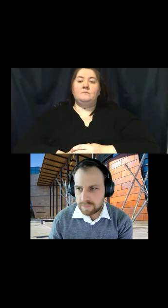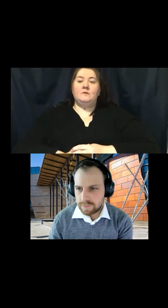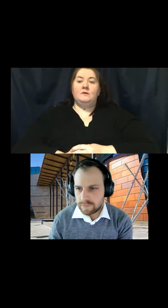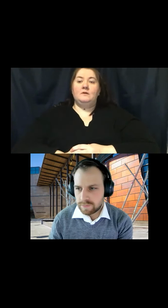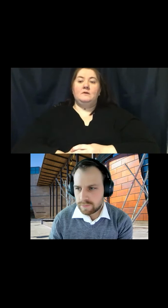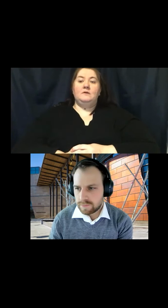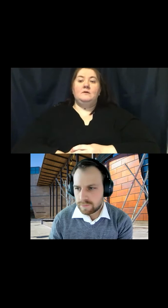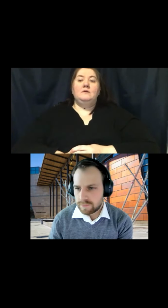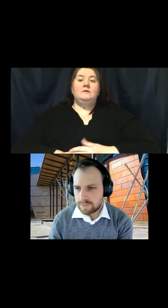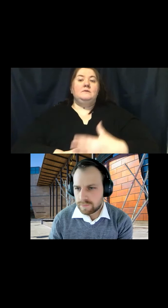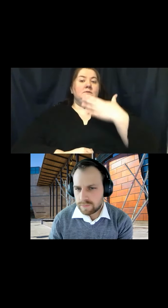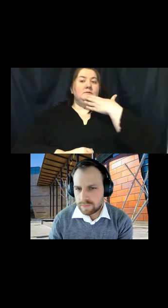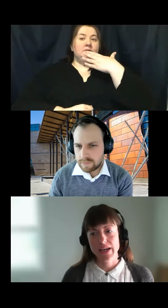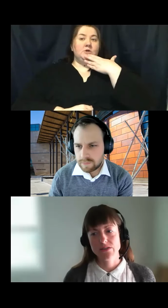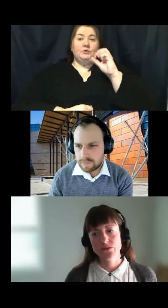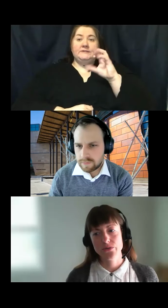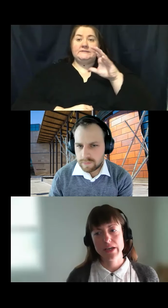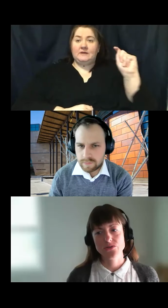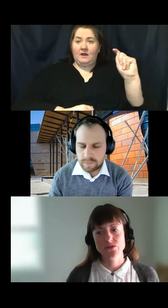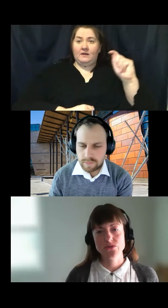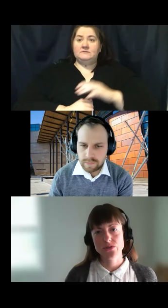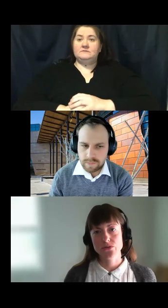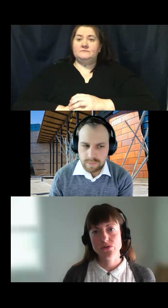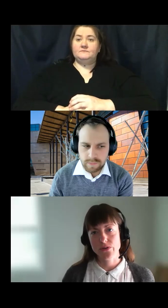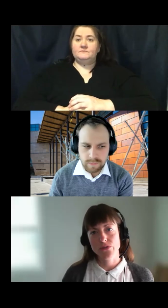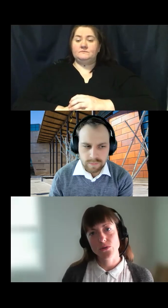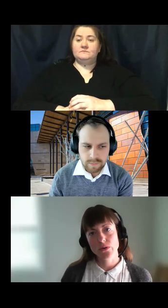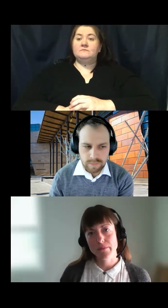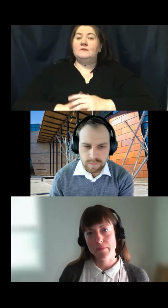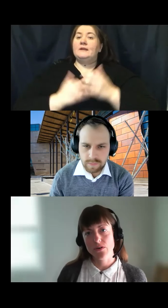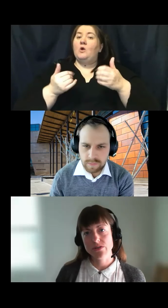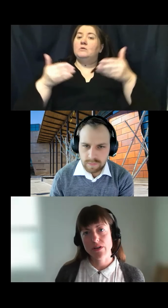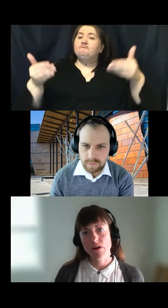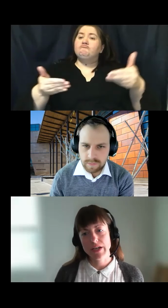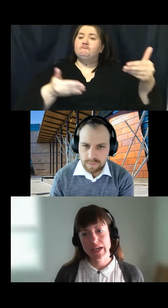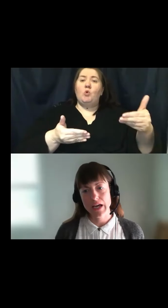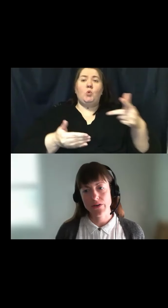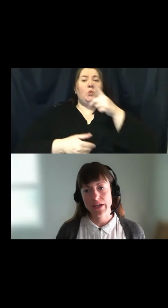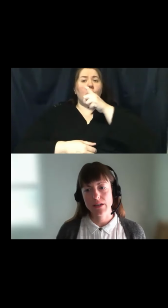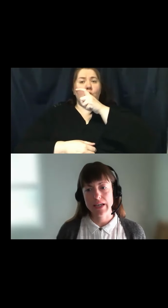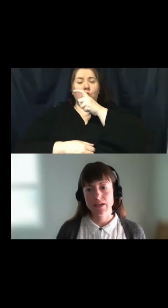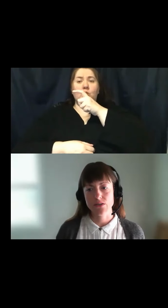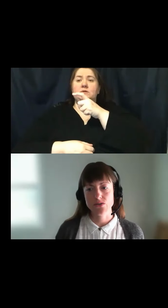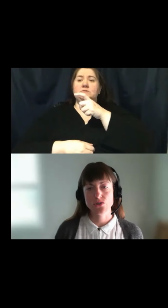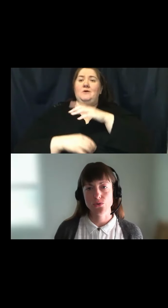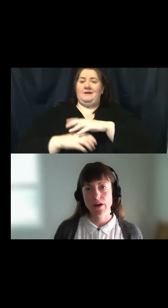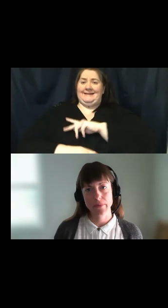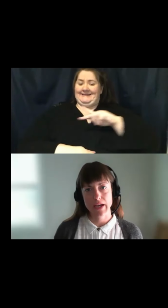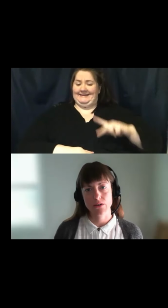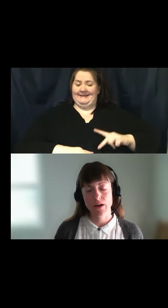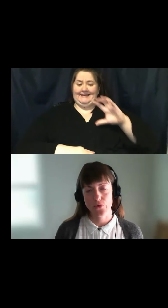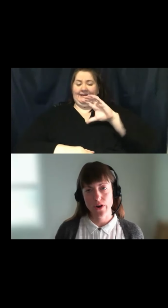Thank you, Scott. Now I would like to introduce you to a few members of our King County Lake Hills